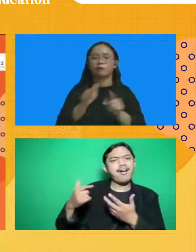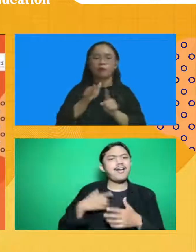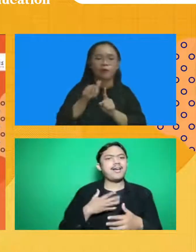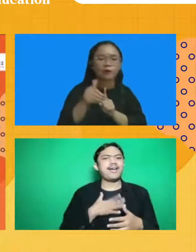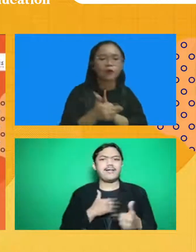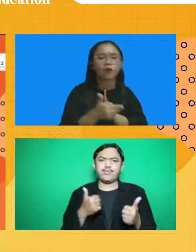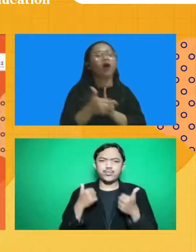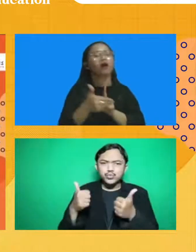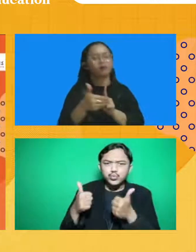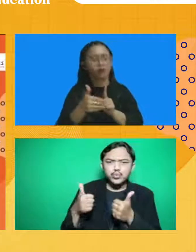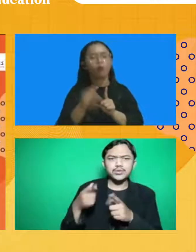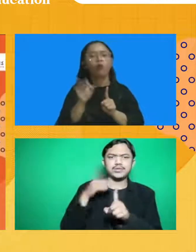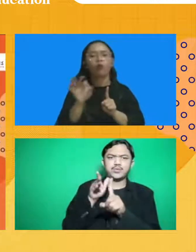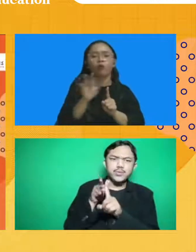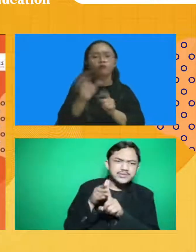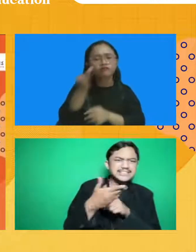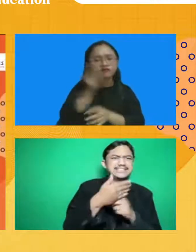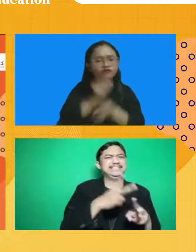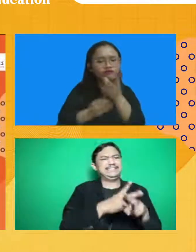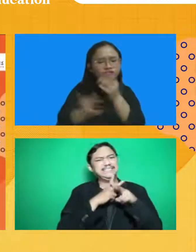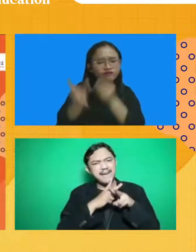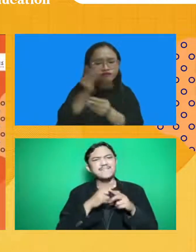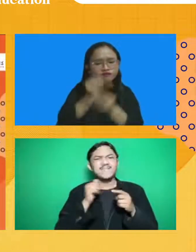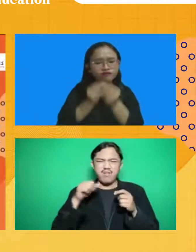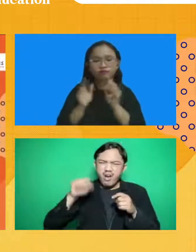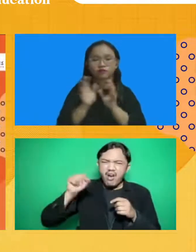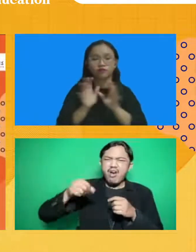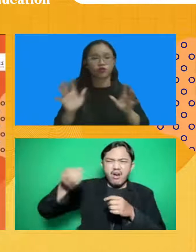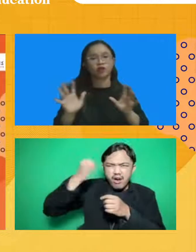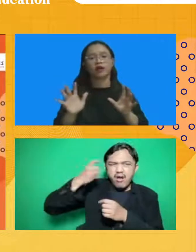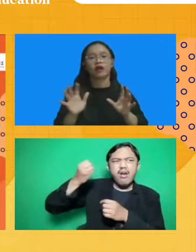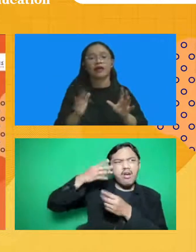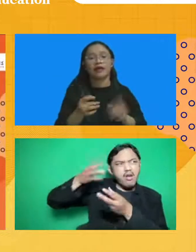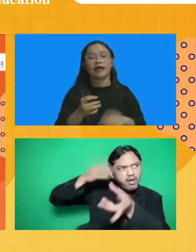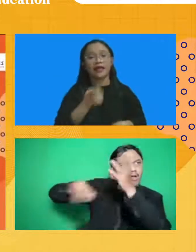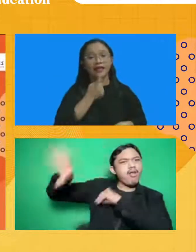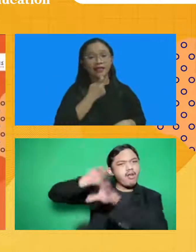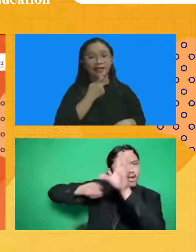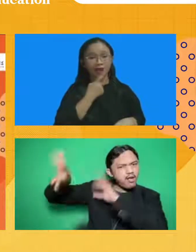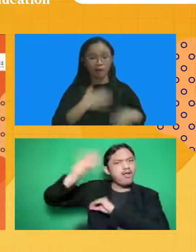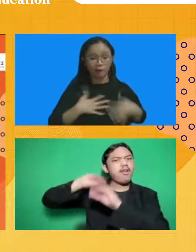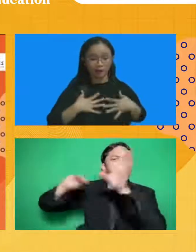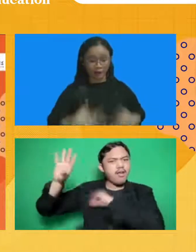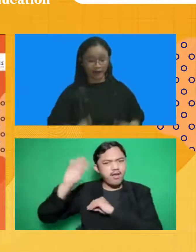allows individuals freely develop their own personality as well. Ms.